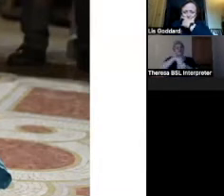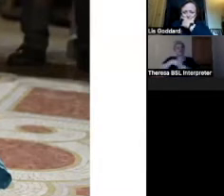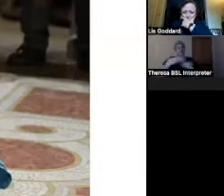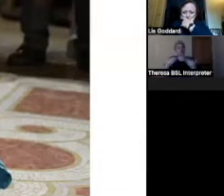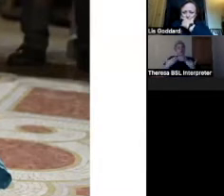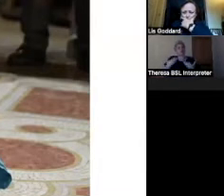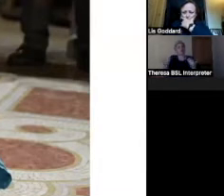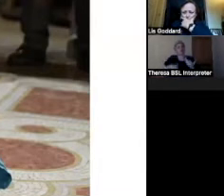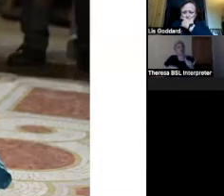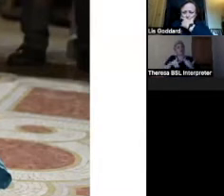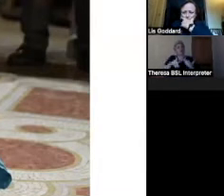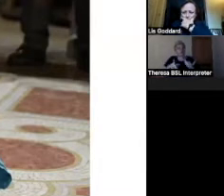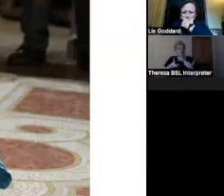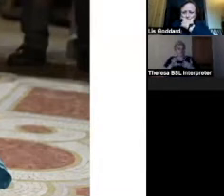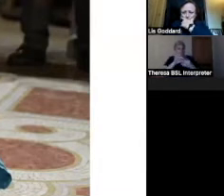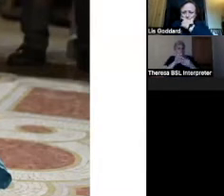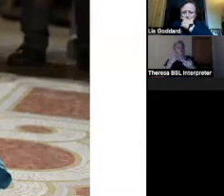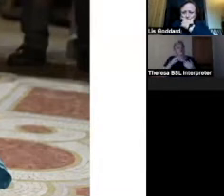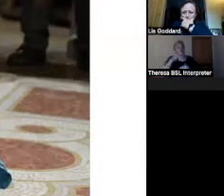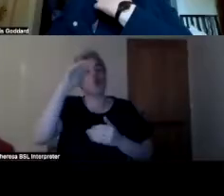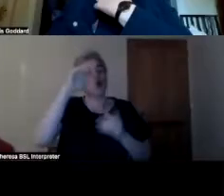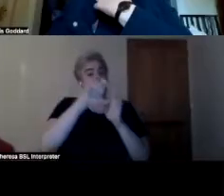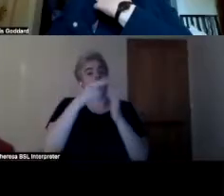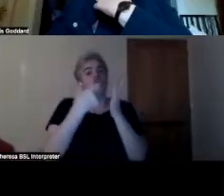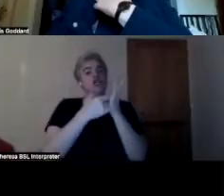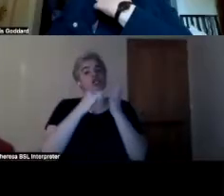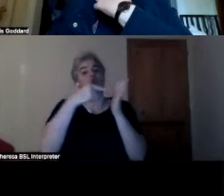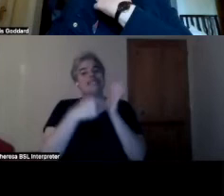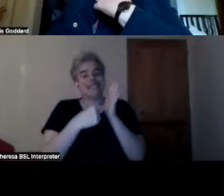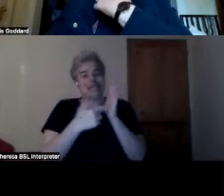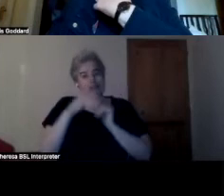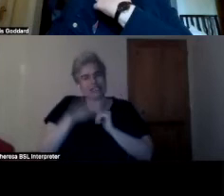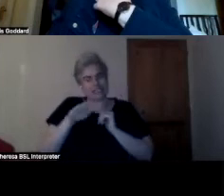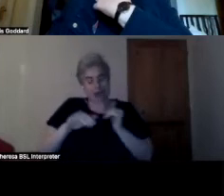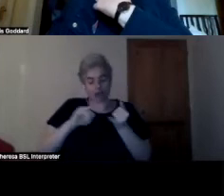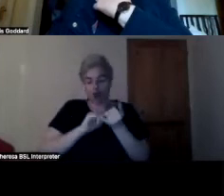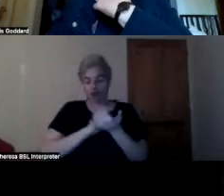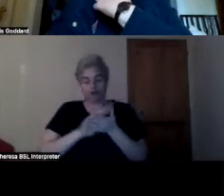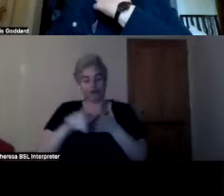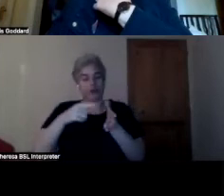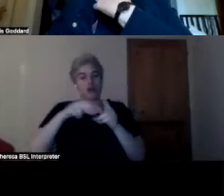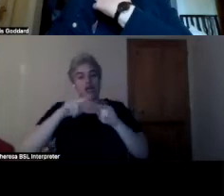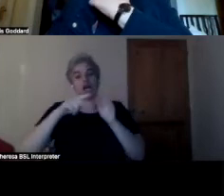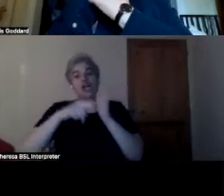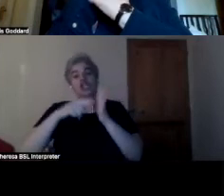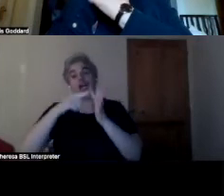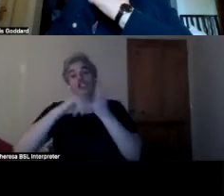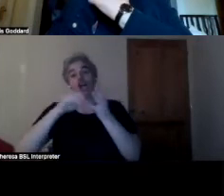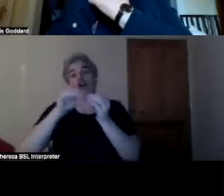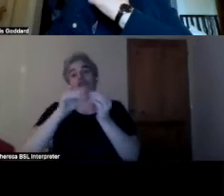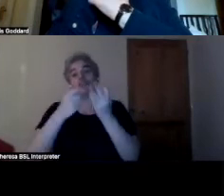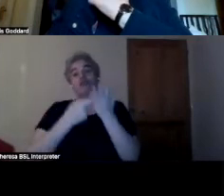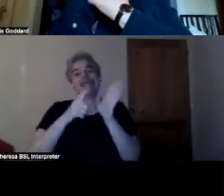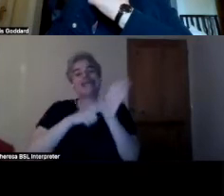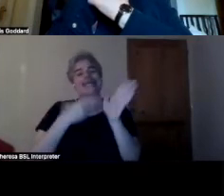in this evening from North Dorset, just south of Shaftesbury, if you know that part of the world. I've been Bishop